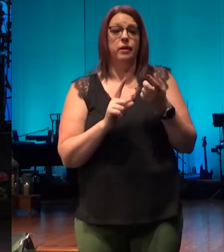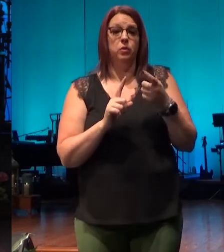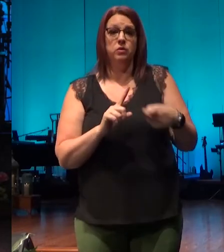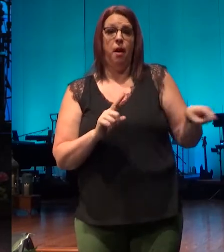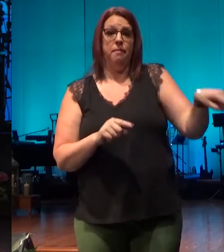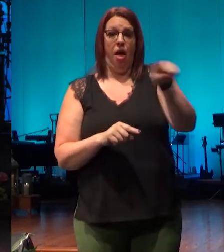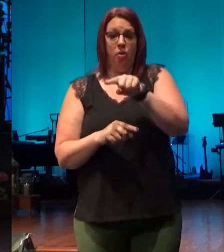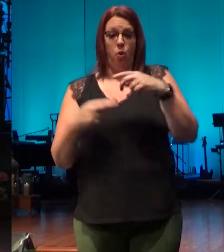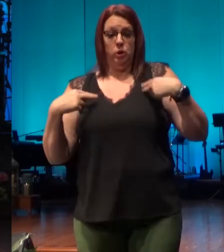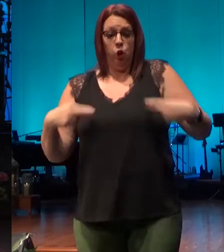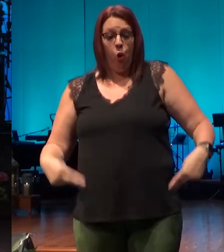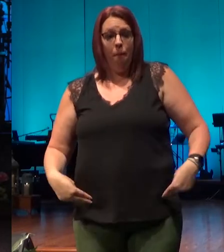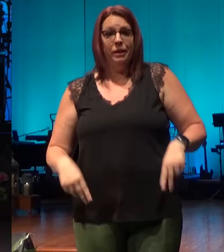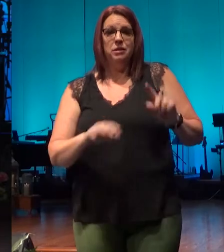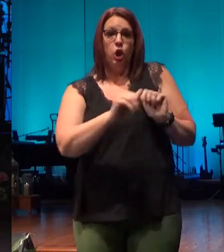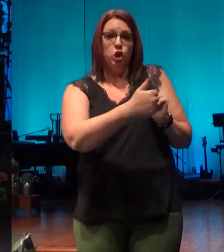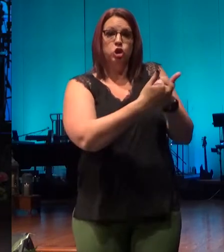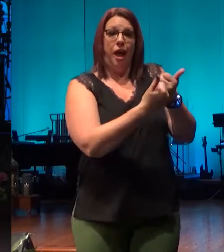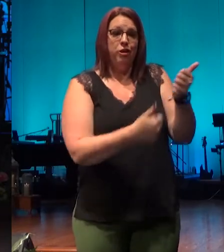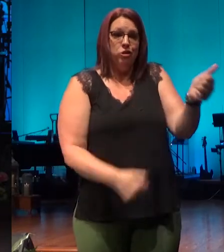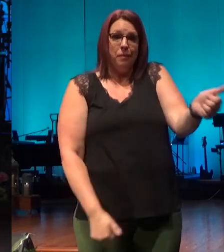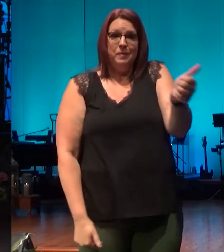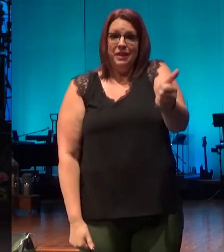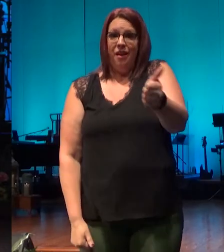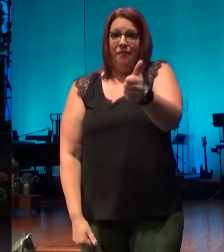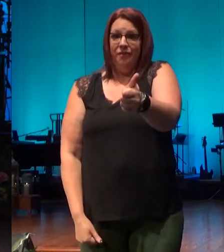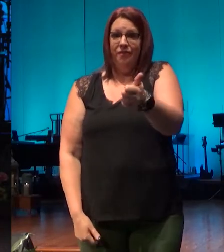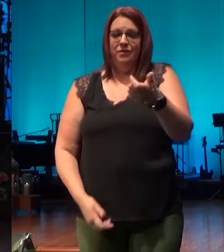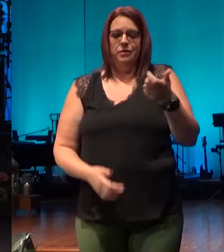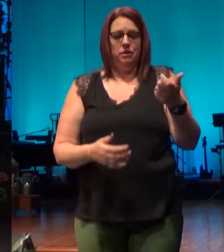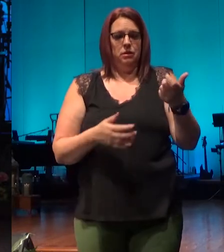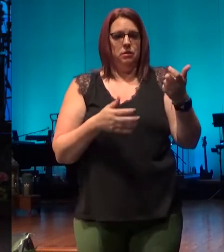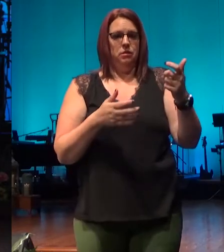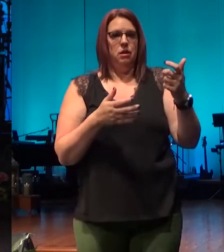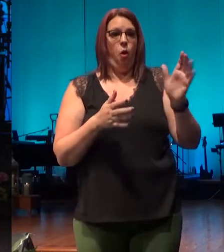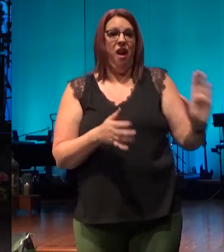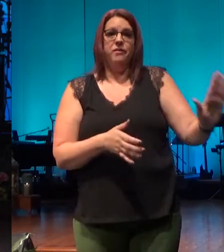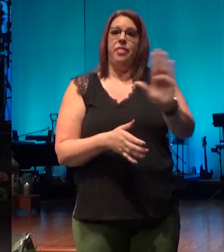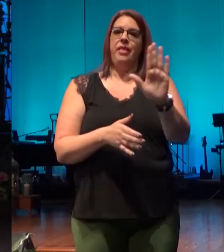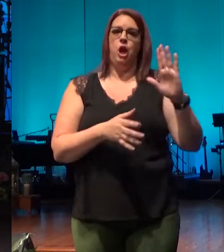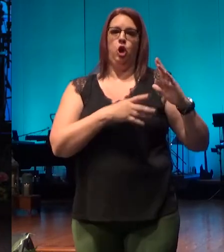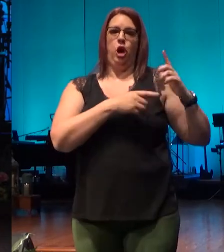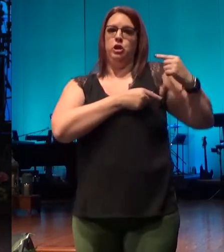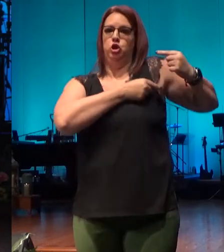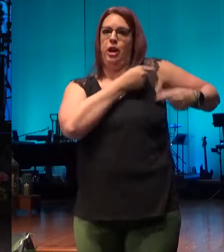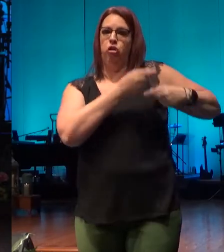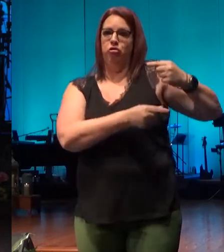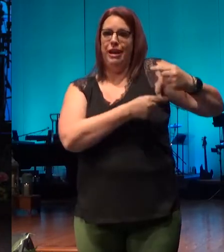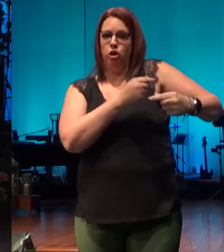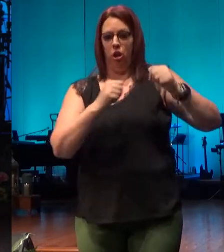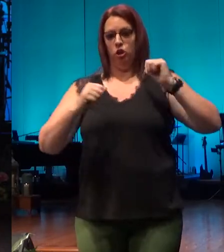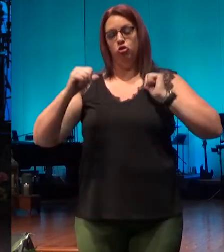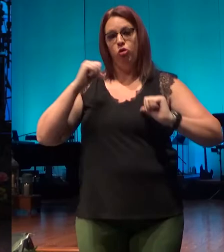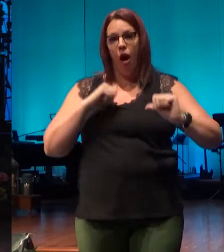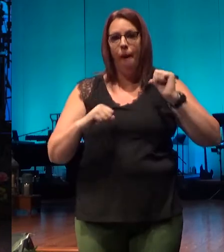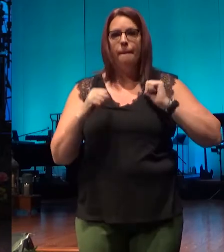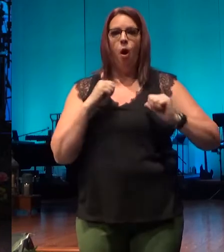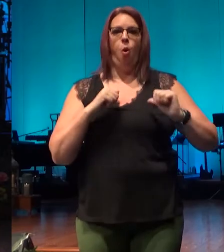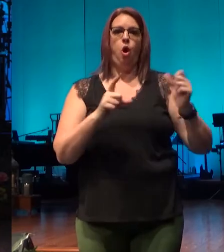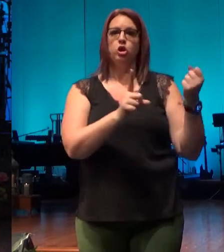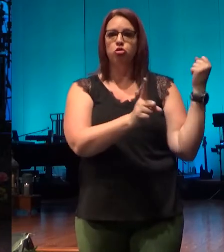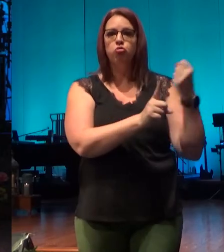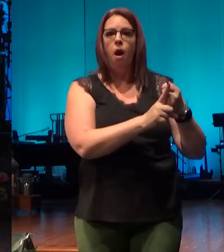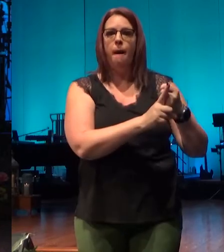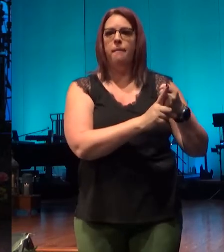me who were challenged themselves or who shared their generational drama and trauma, their